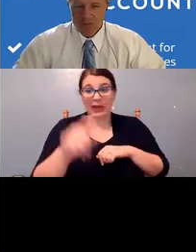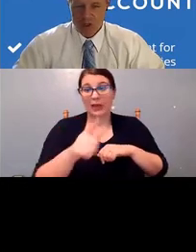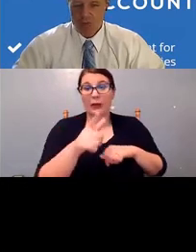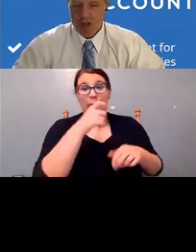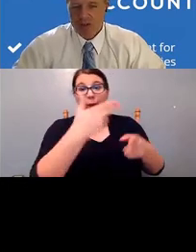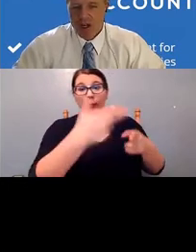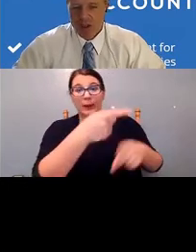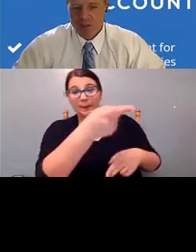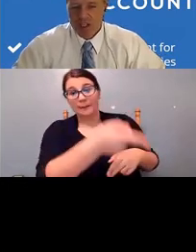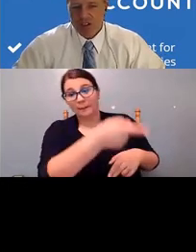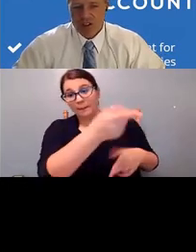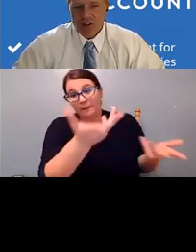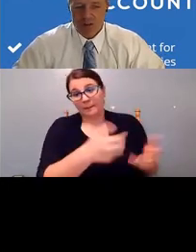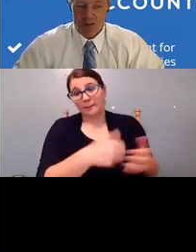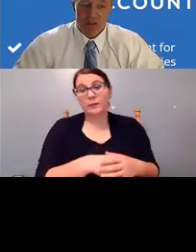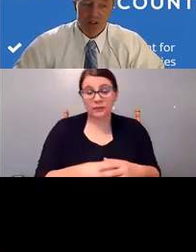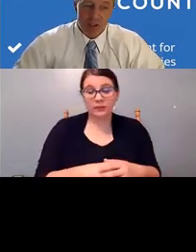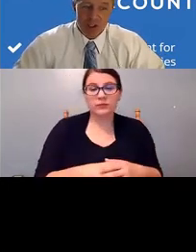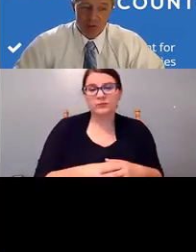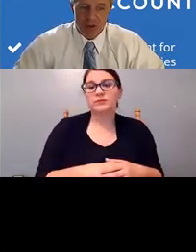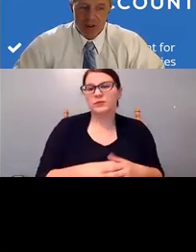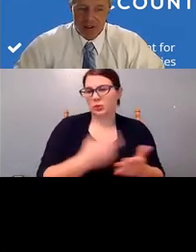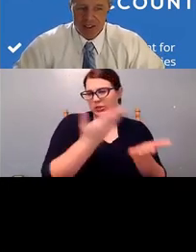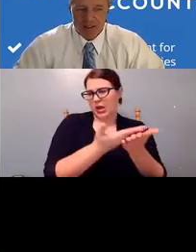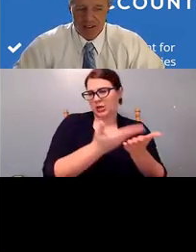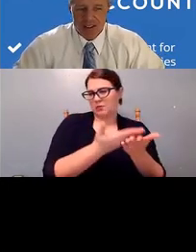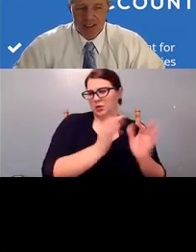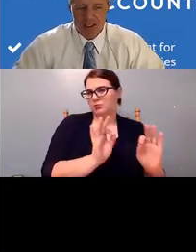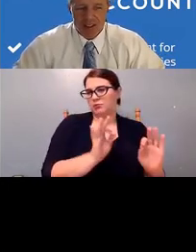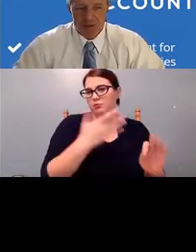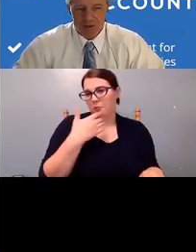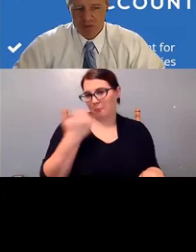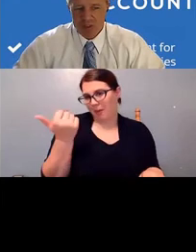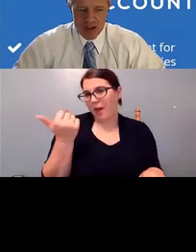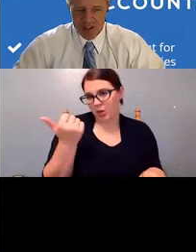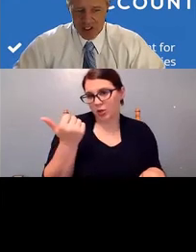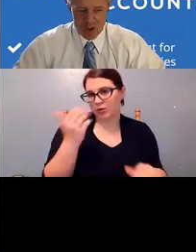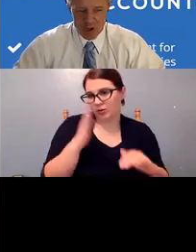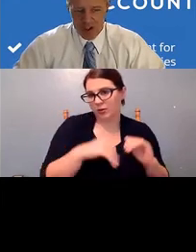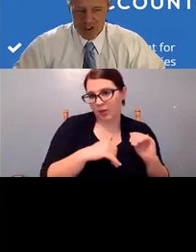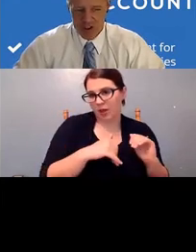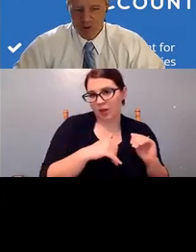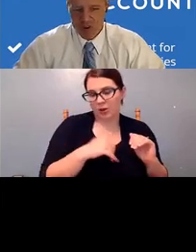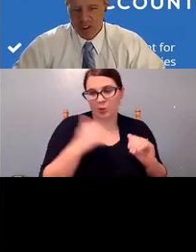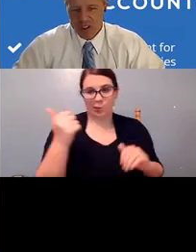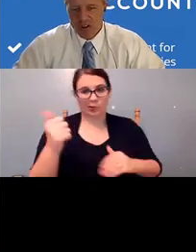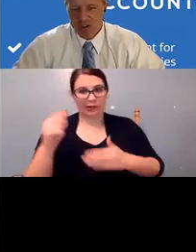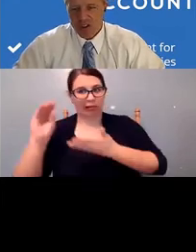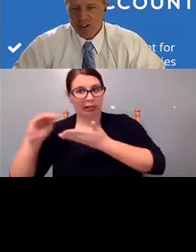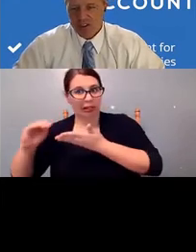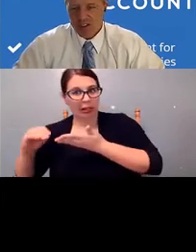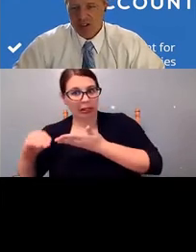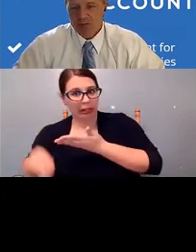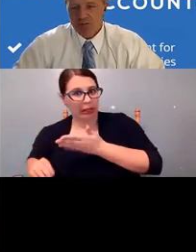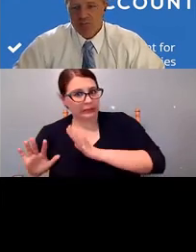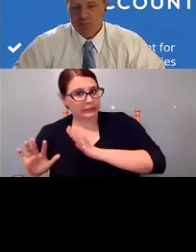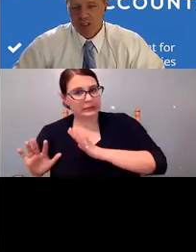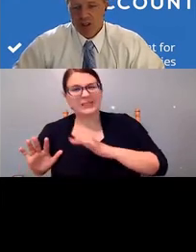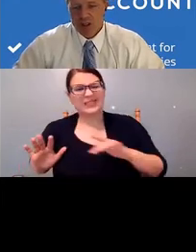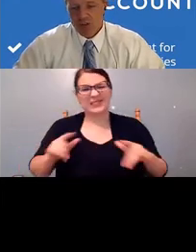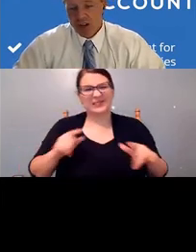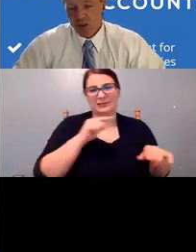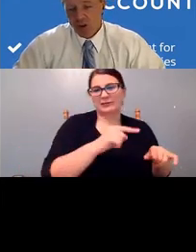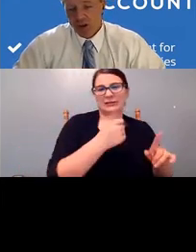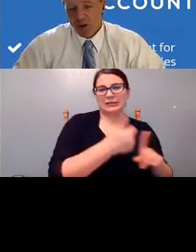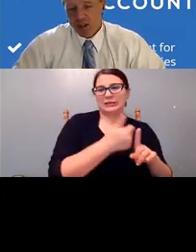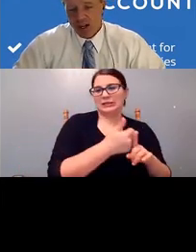So some amount of documentation there, definitely much better than having to do it all yourself with a checking or savings account.